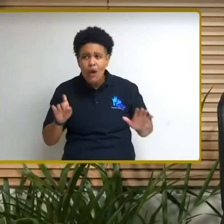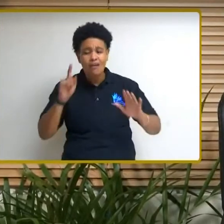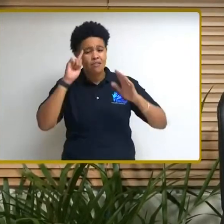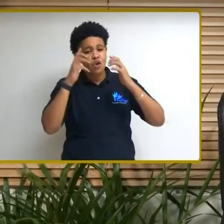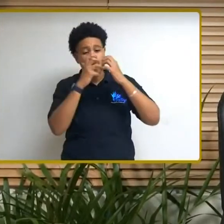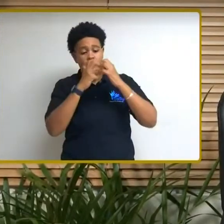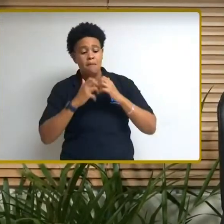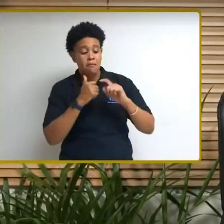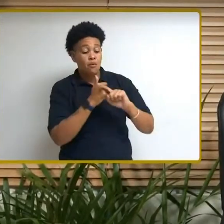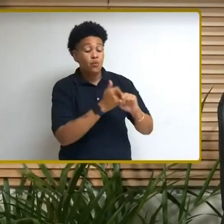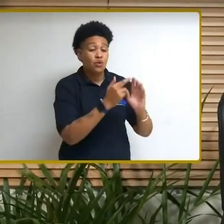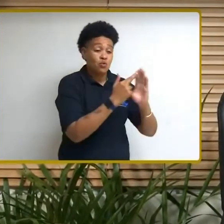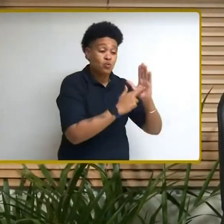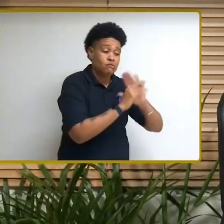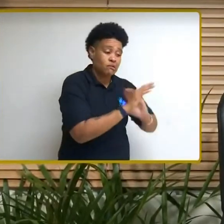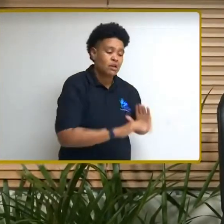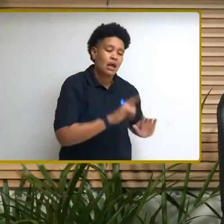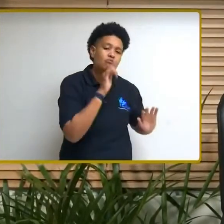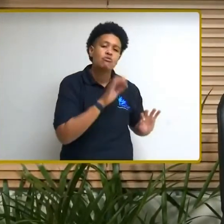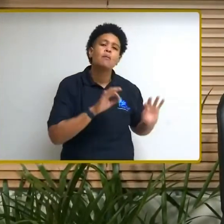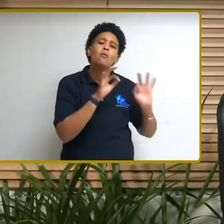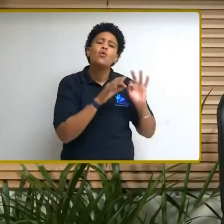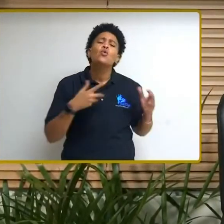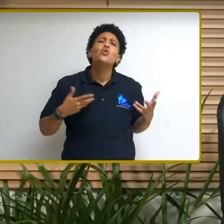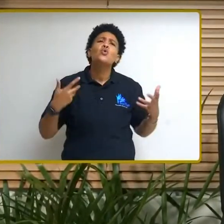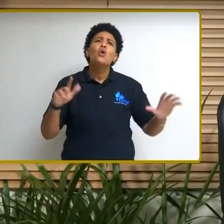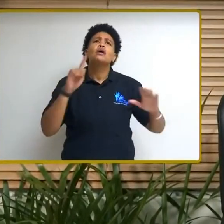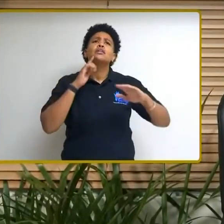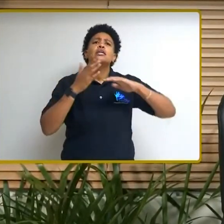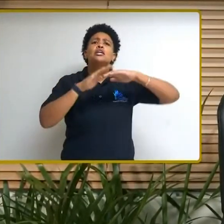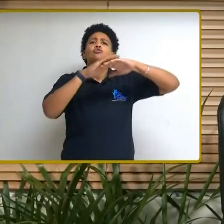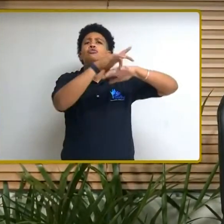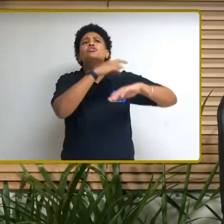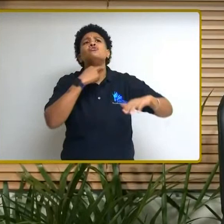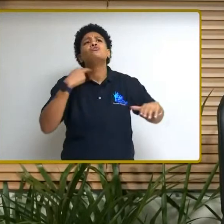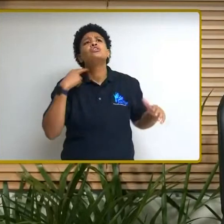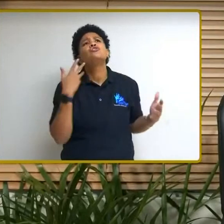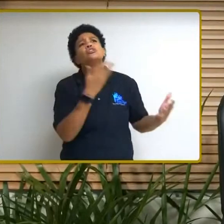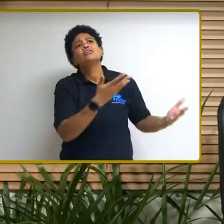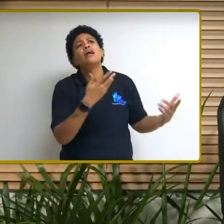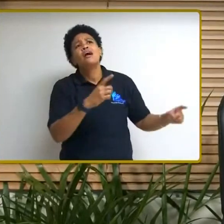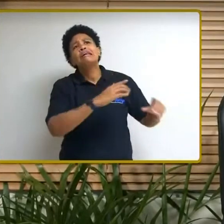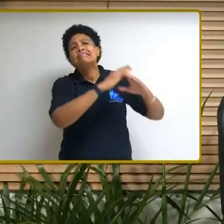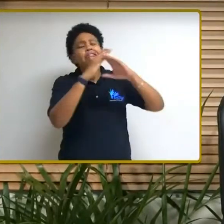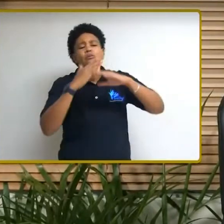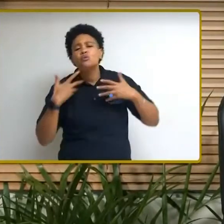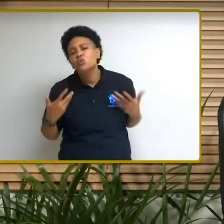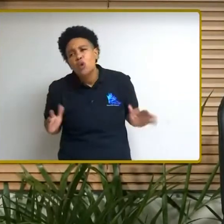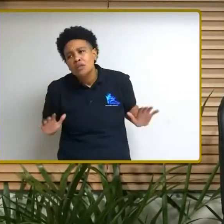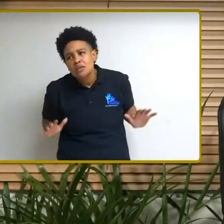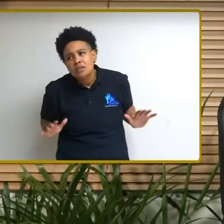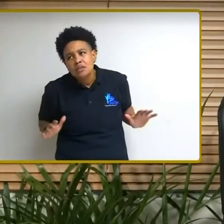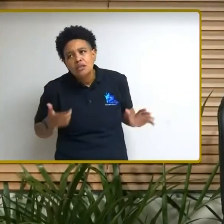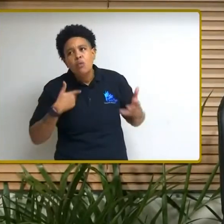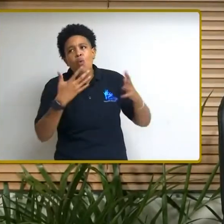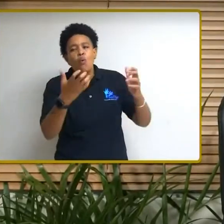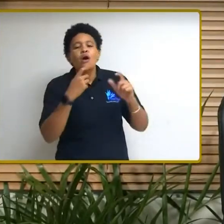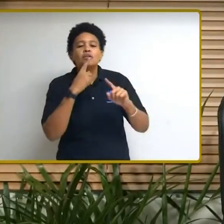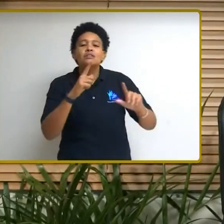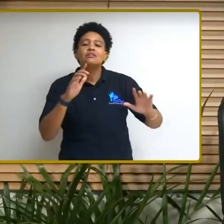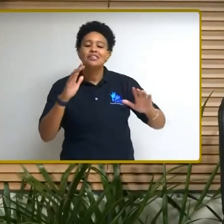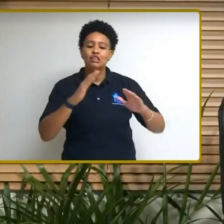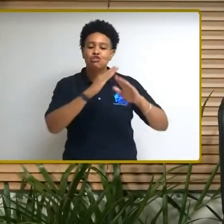protocol still. It's important. We don't want to increase those restrictions. We want to ease